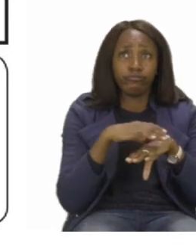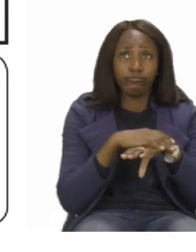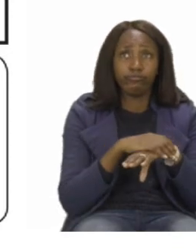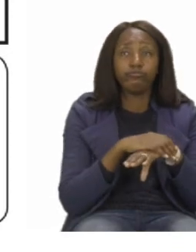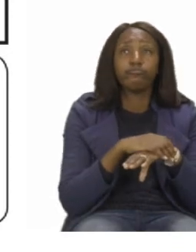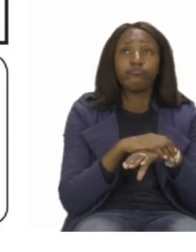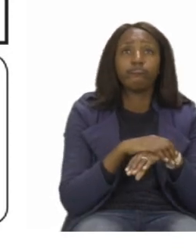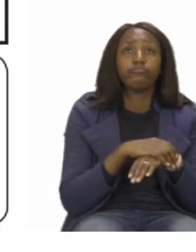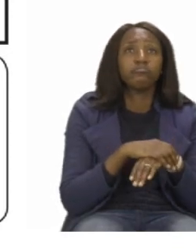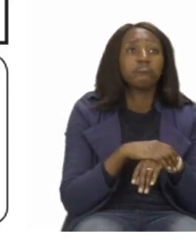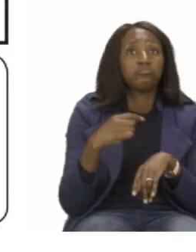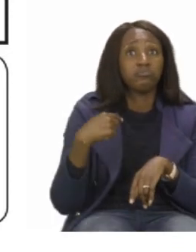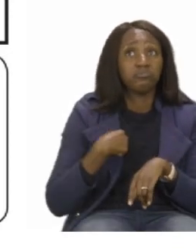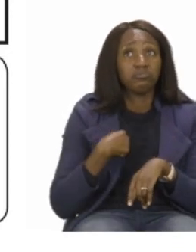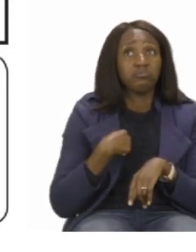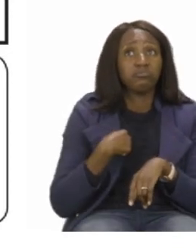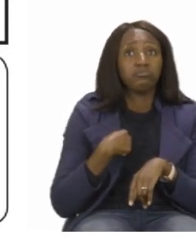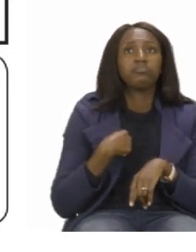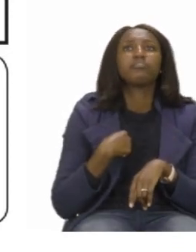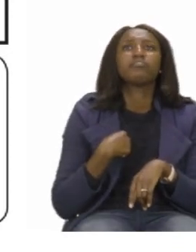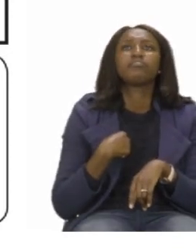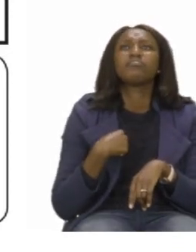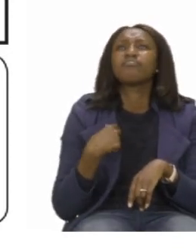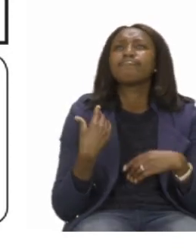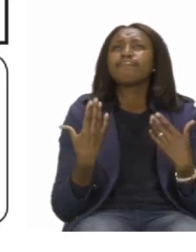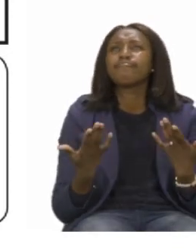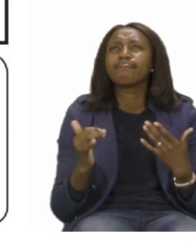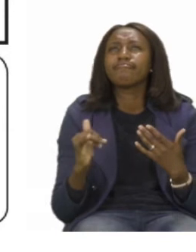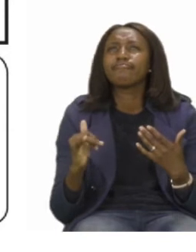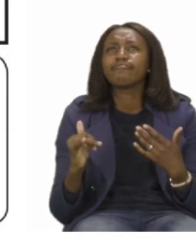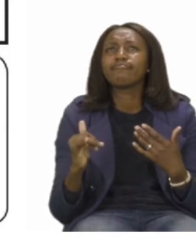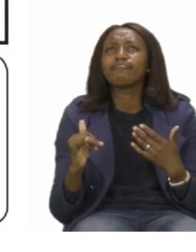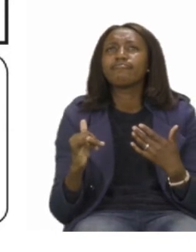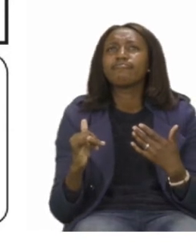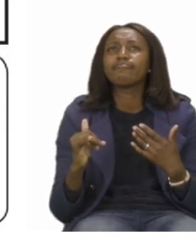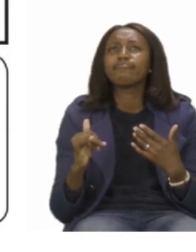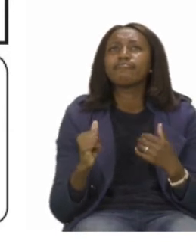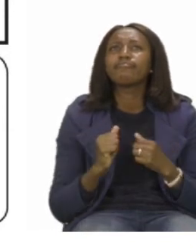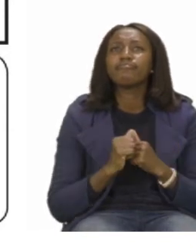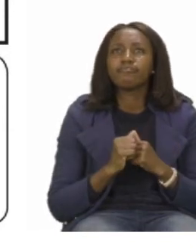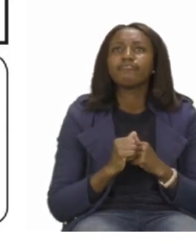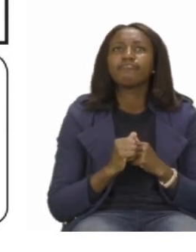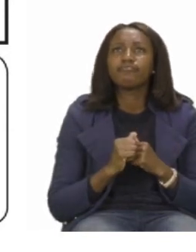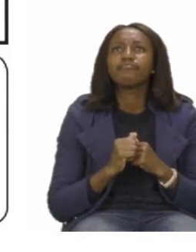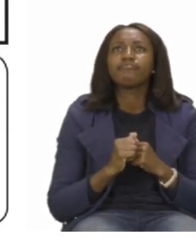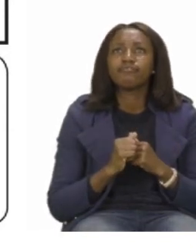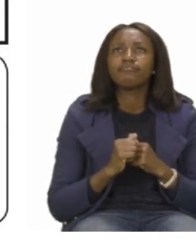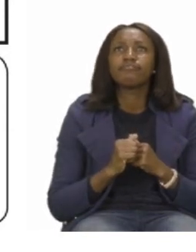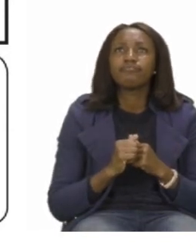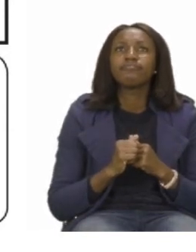me which possessive noun we are going to take out here? It's the word